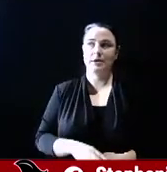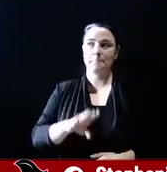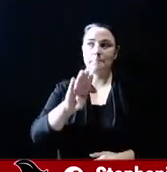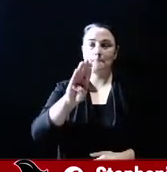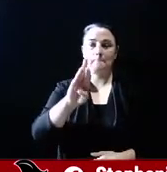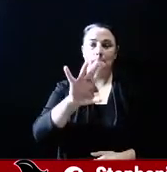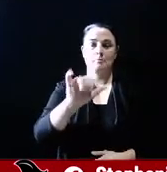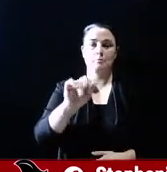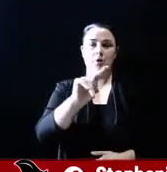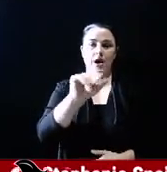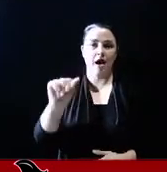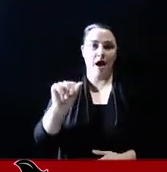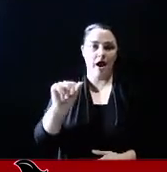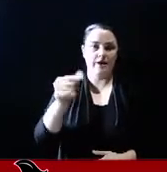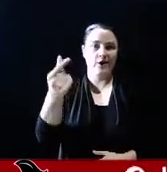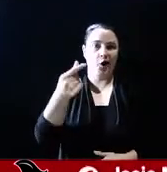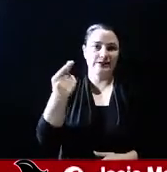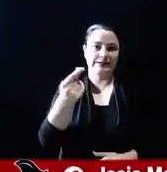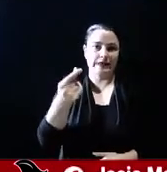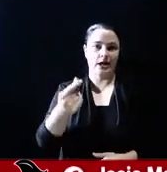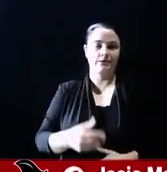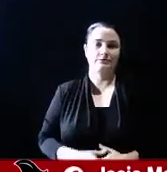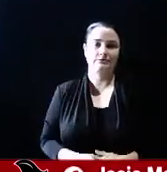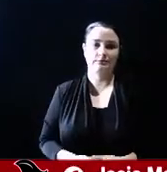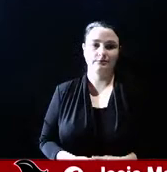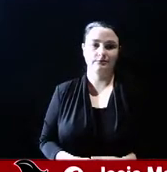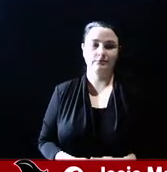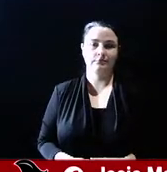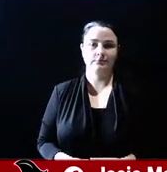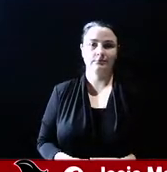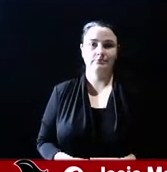Brianna Renee Garcia.